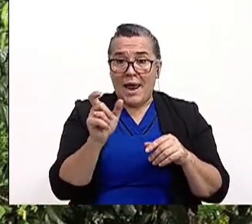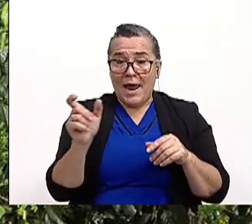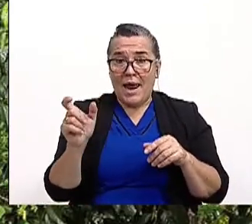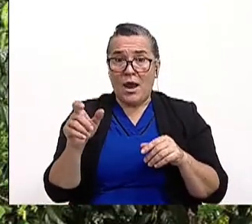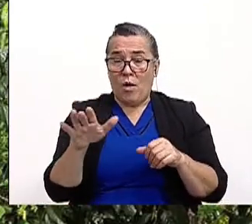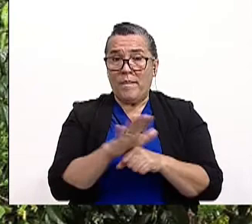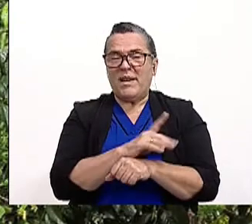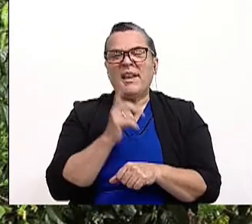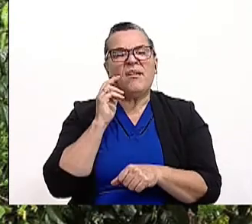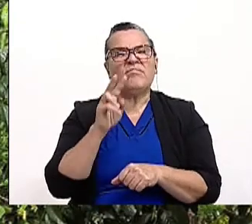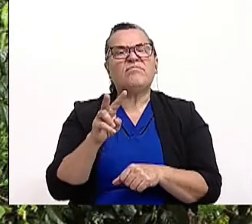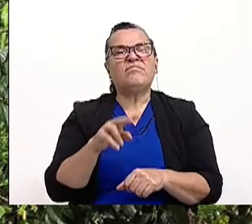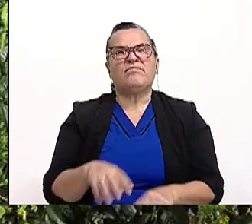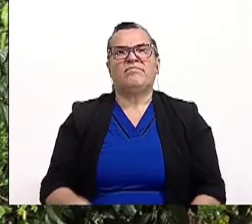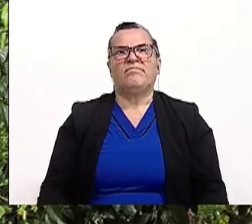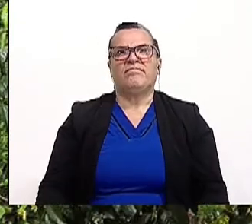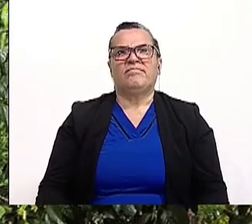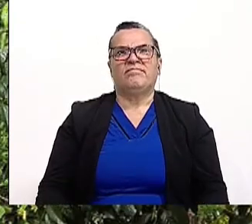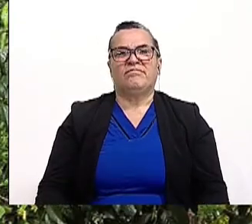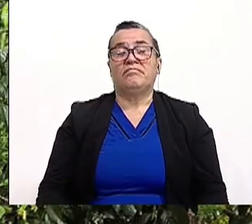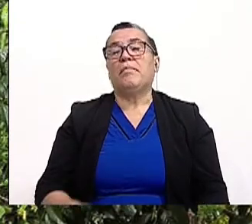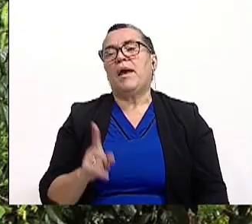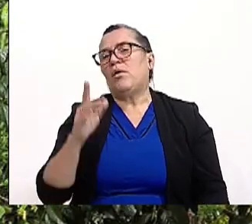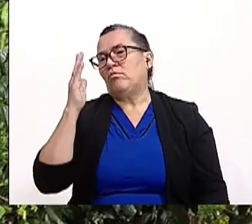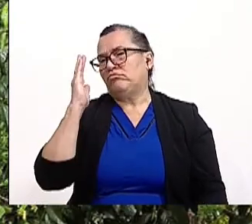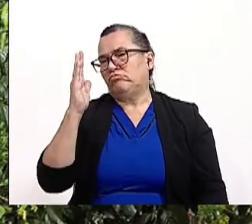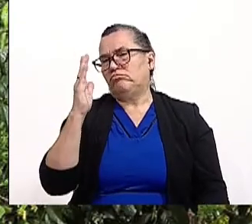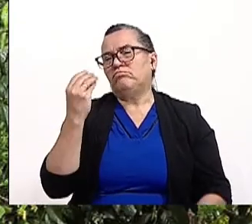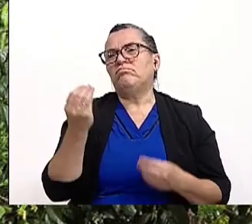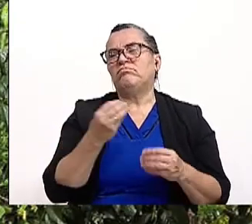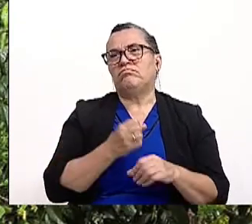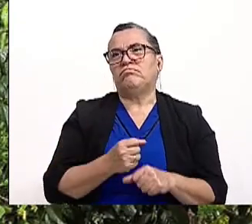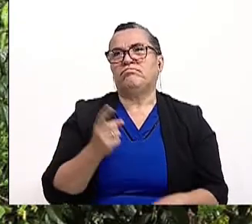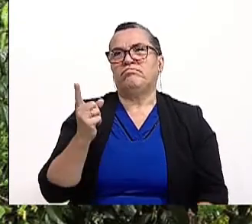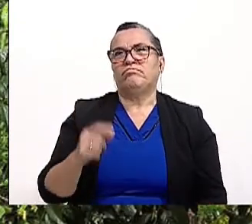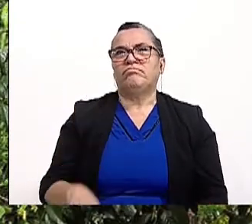task? But before, let's pay attention to what we have to do.